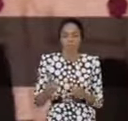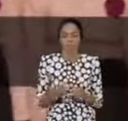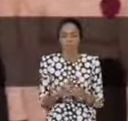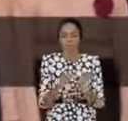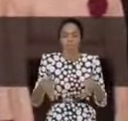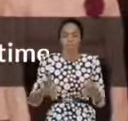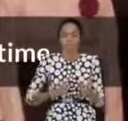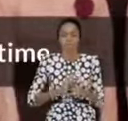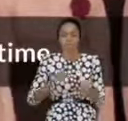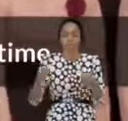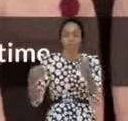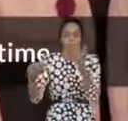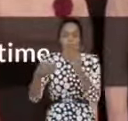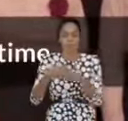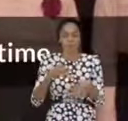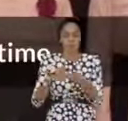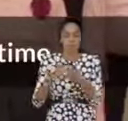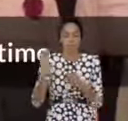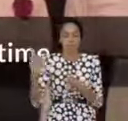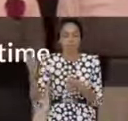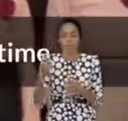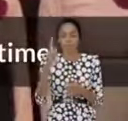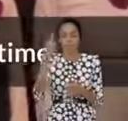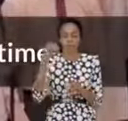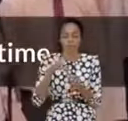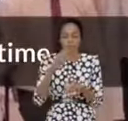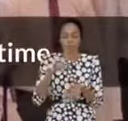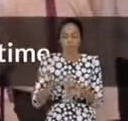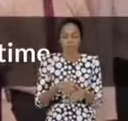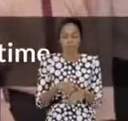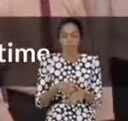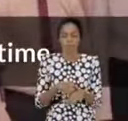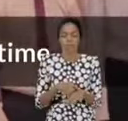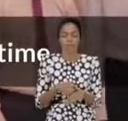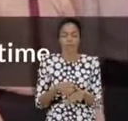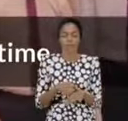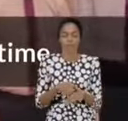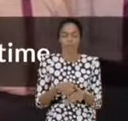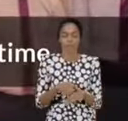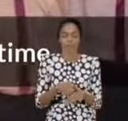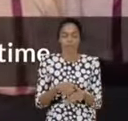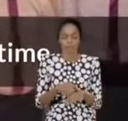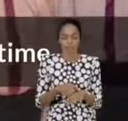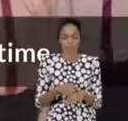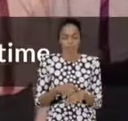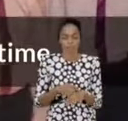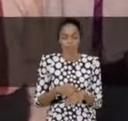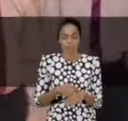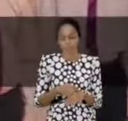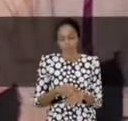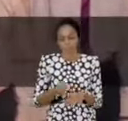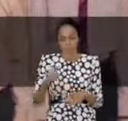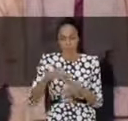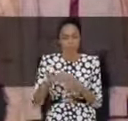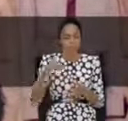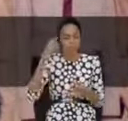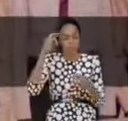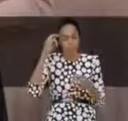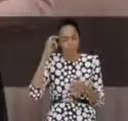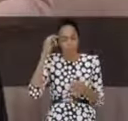holy ground. Let us go back to Bethel one more time. In my memory I can